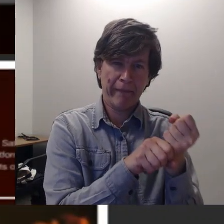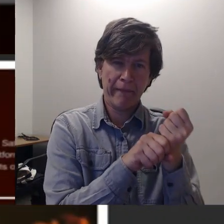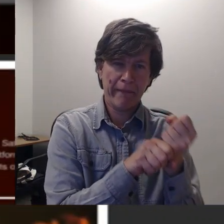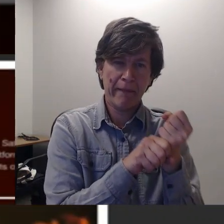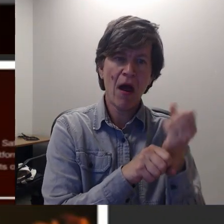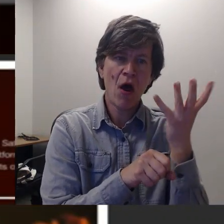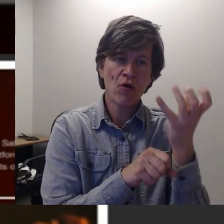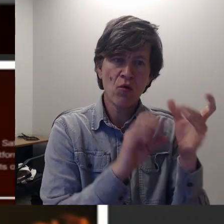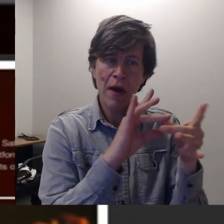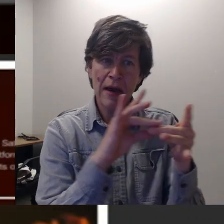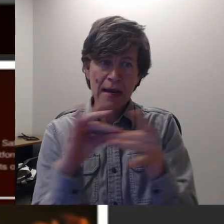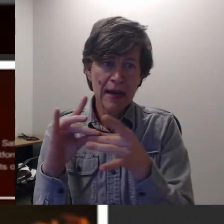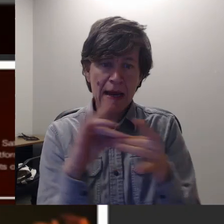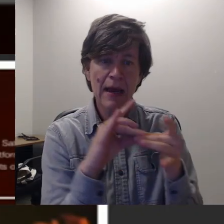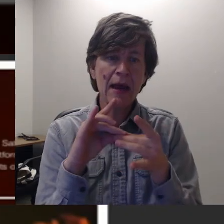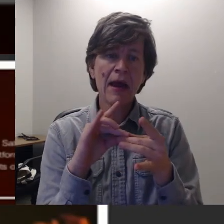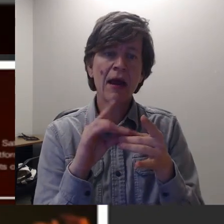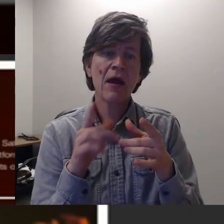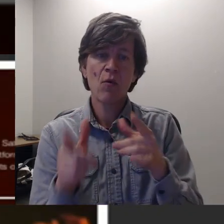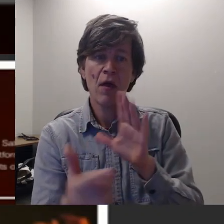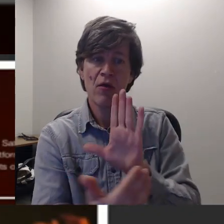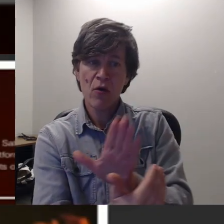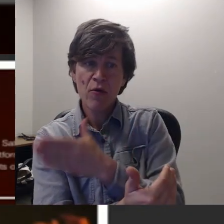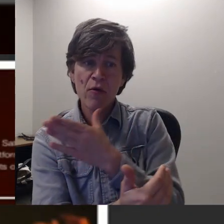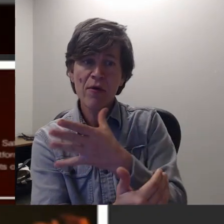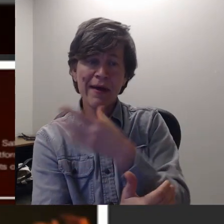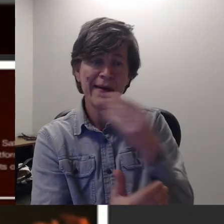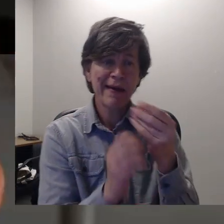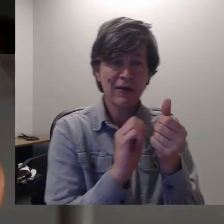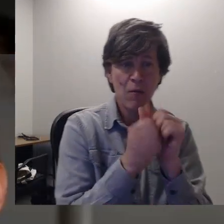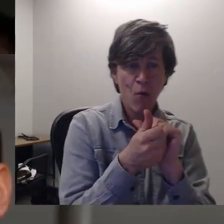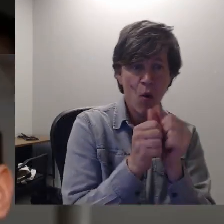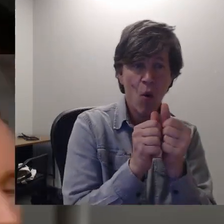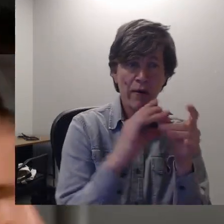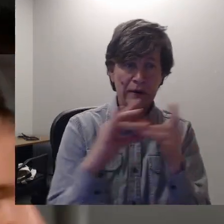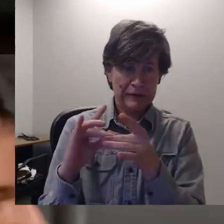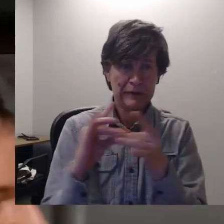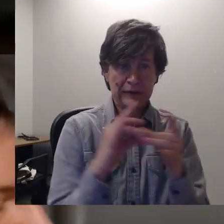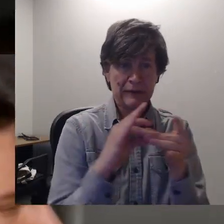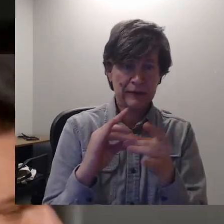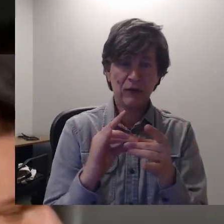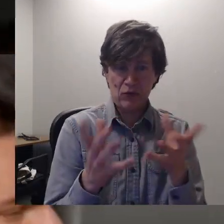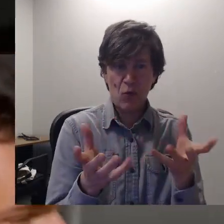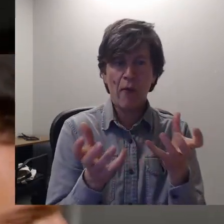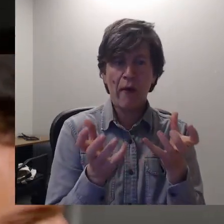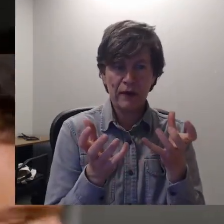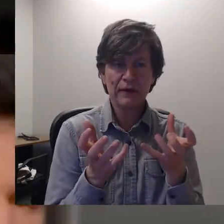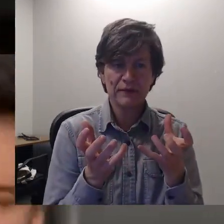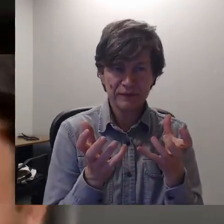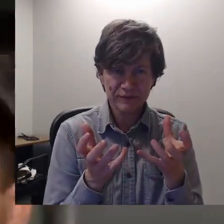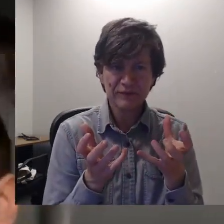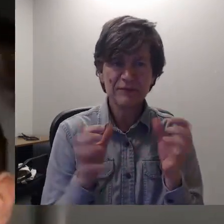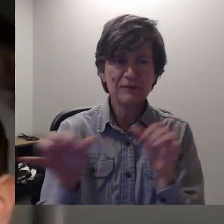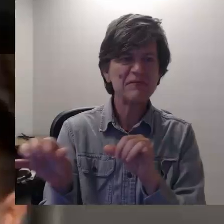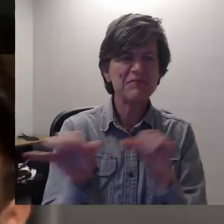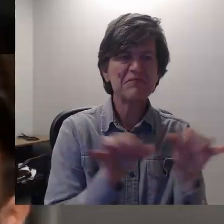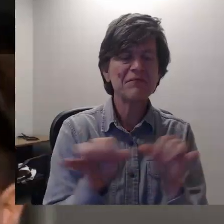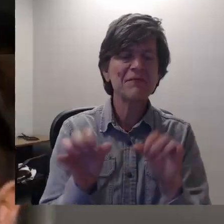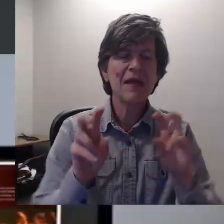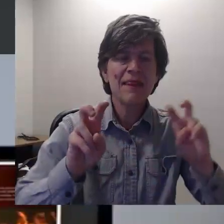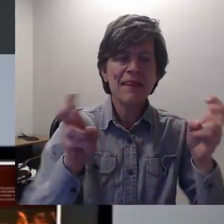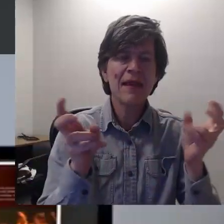connection between the live music audiences and the sports audiences. And for them, there's a very similar theme there, which